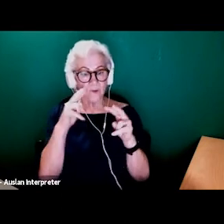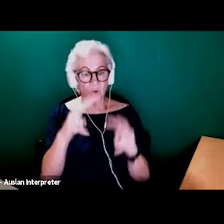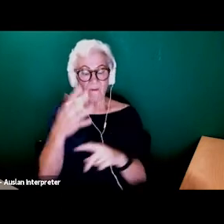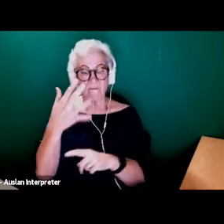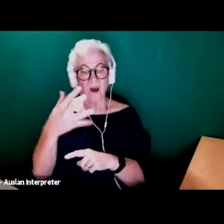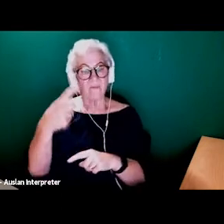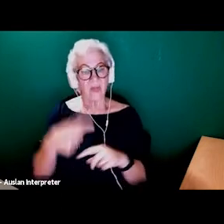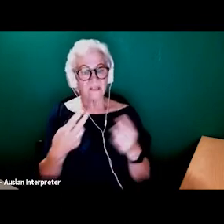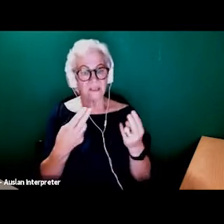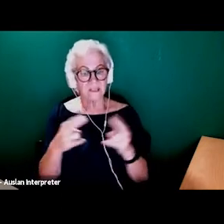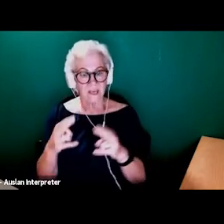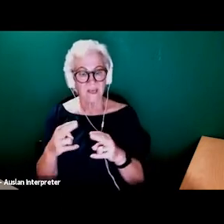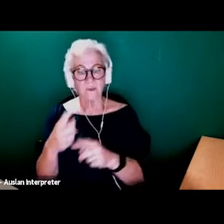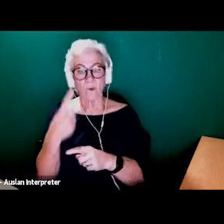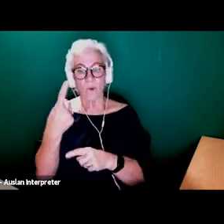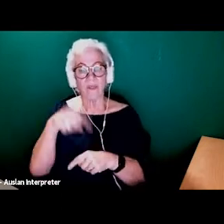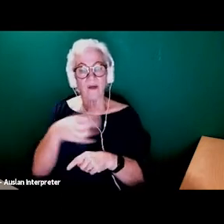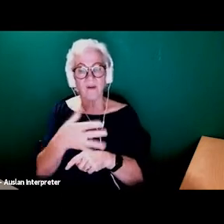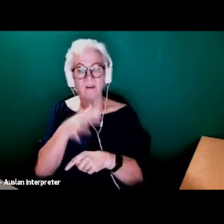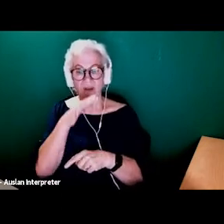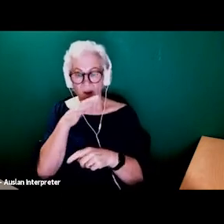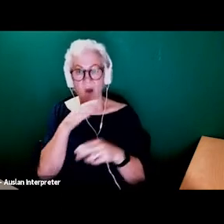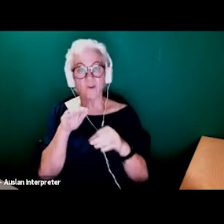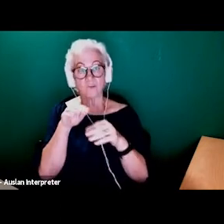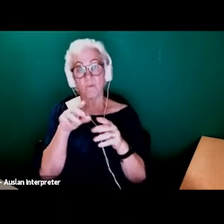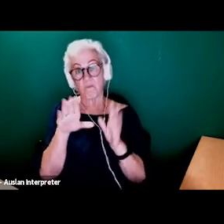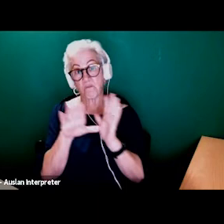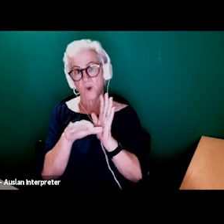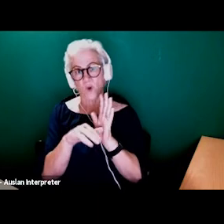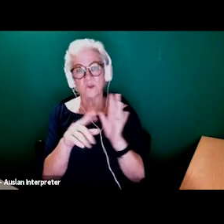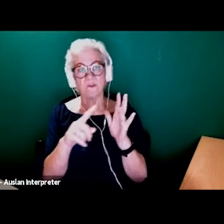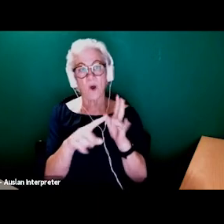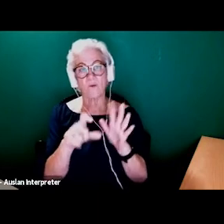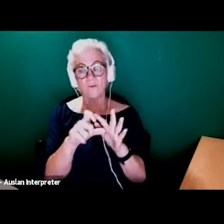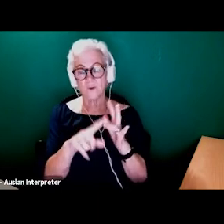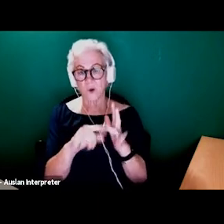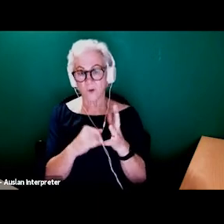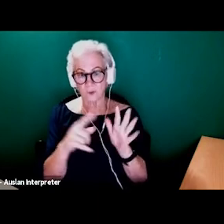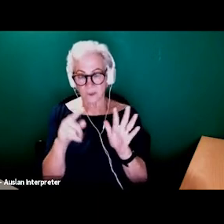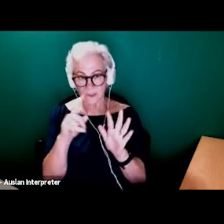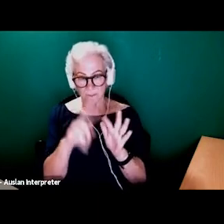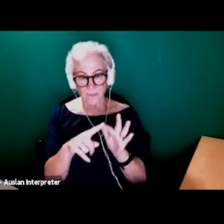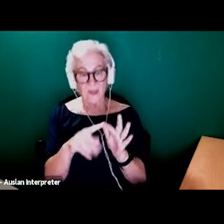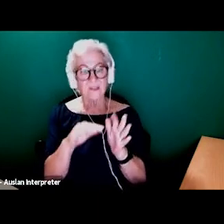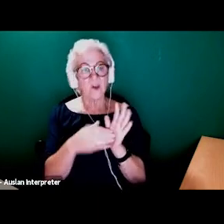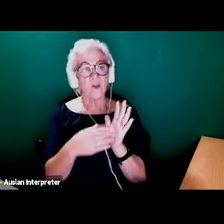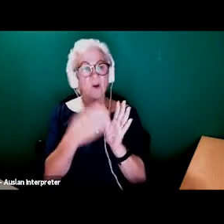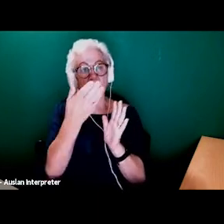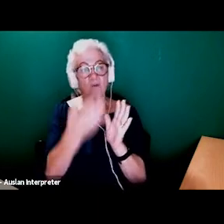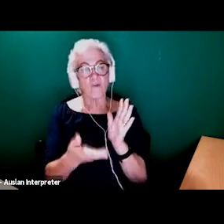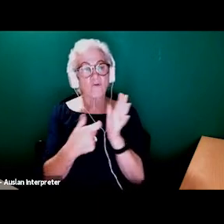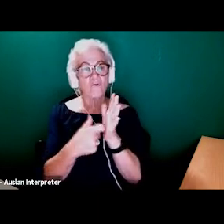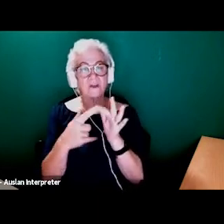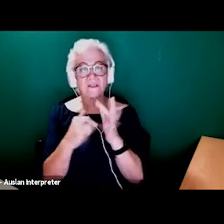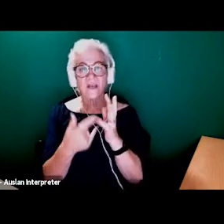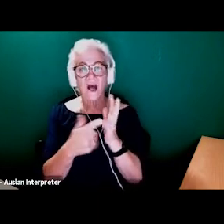5,000 deaths, of which 1,500 were overdose-related deaths. I'll move on to the results. And so here I'm showing results